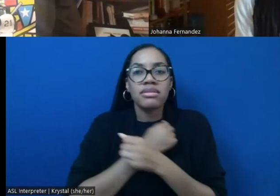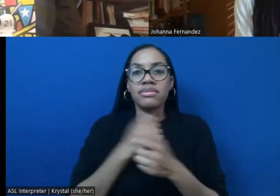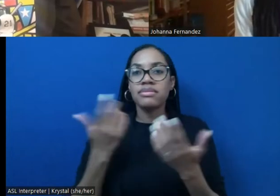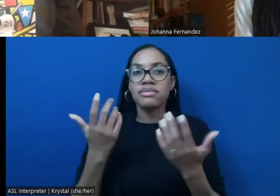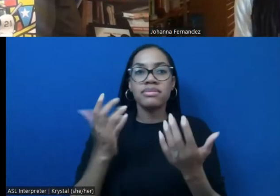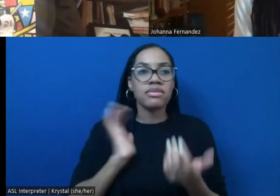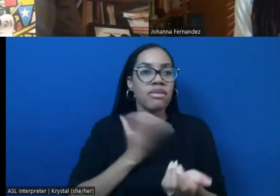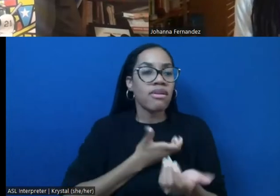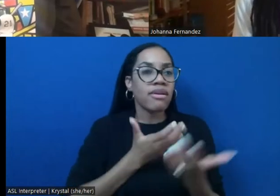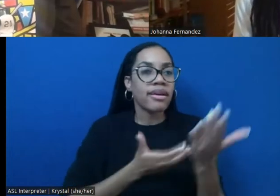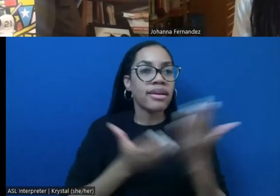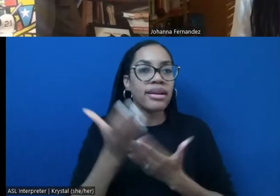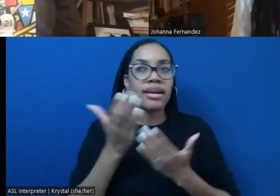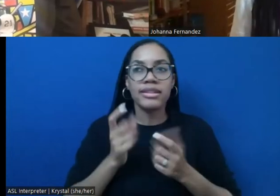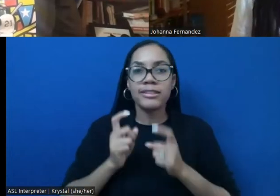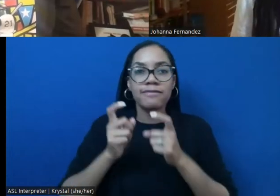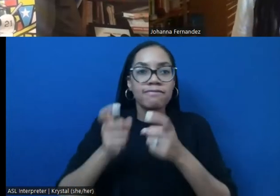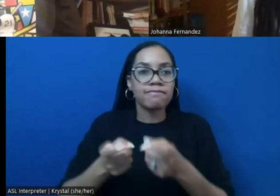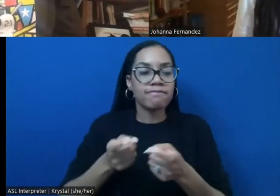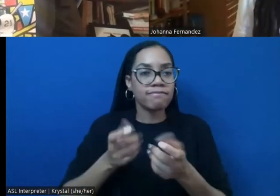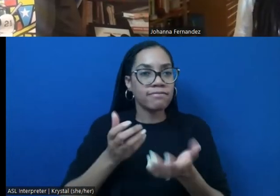our hand to the poor.